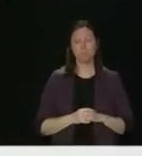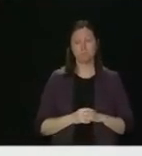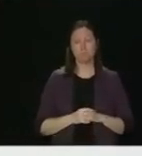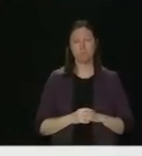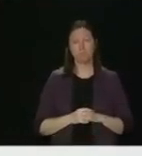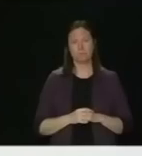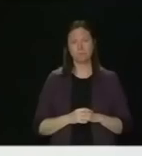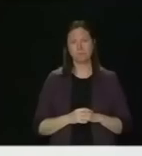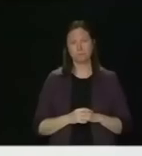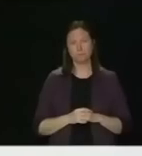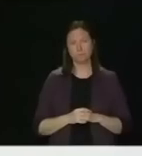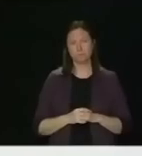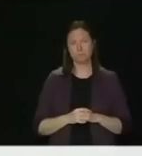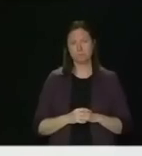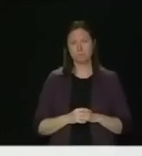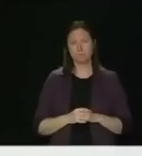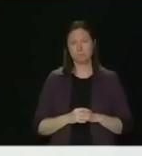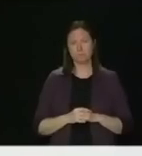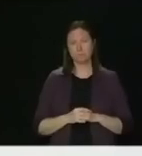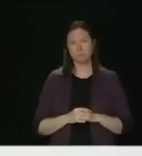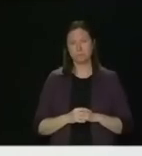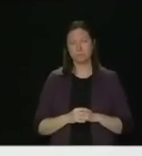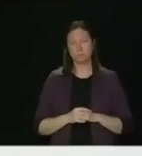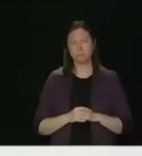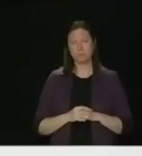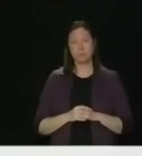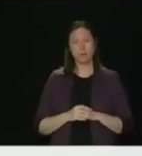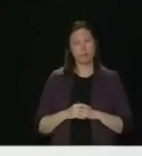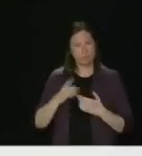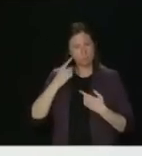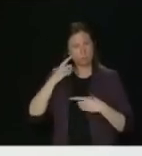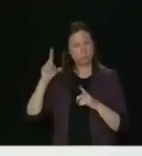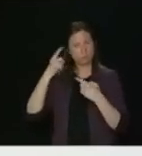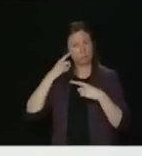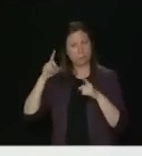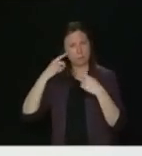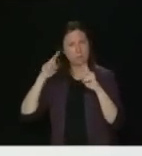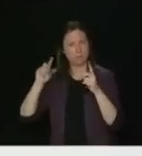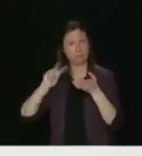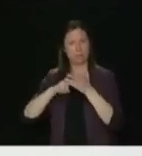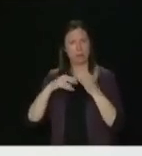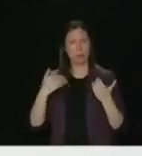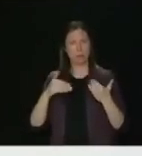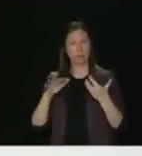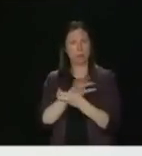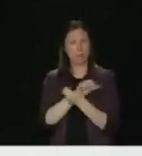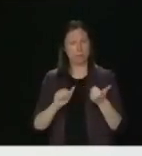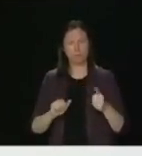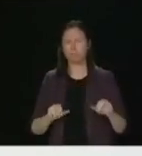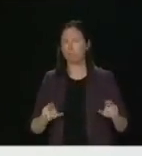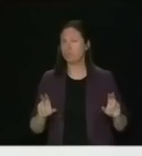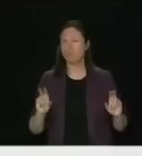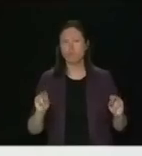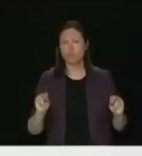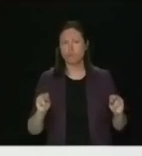We will never let those hard-won victories be tarnished. The world is watching us.